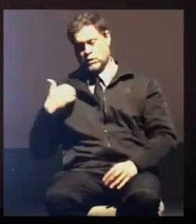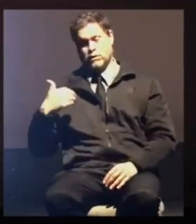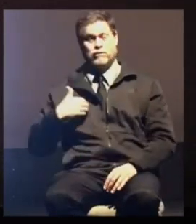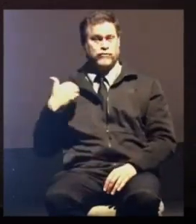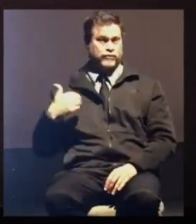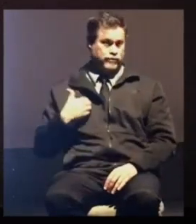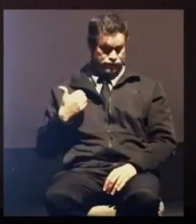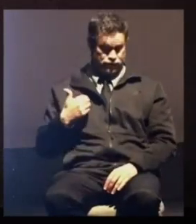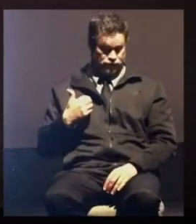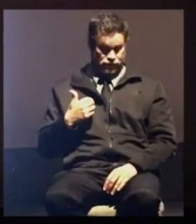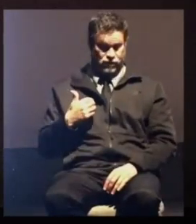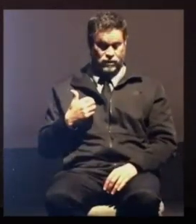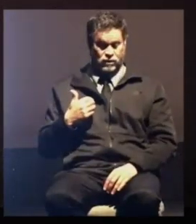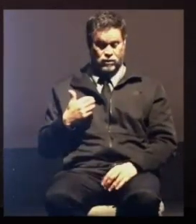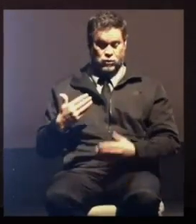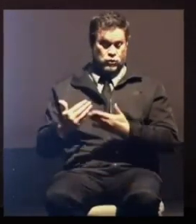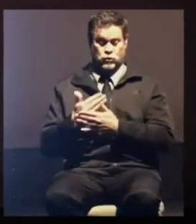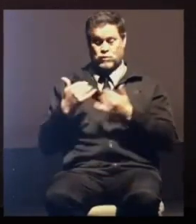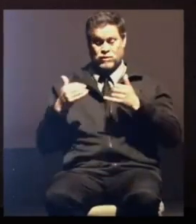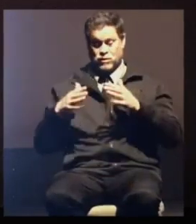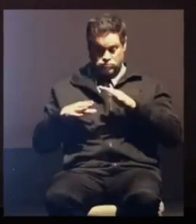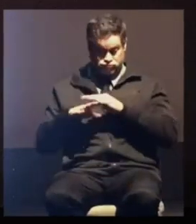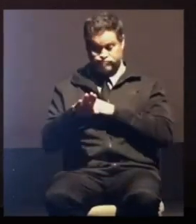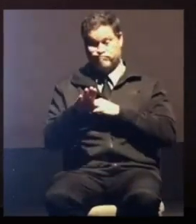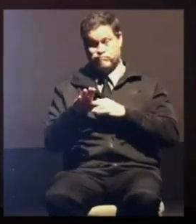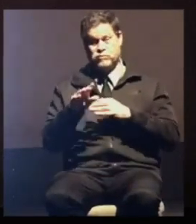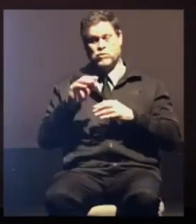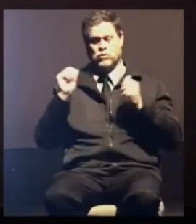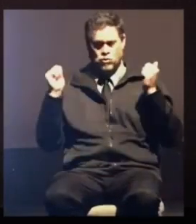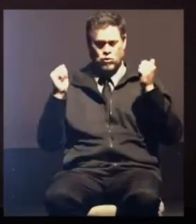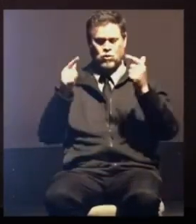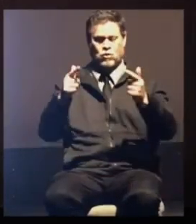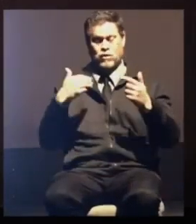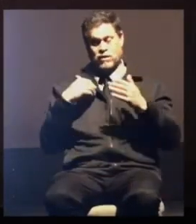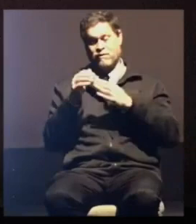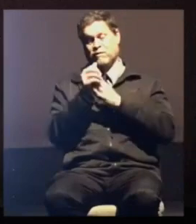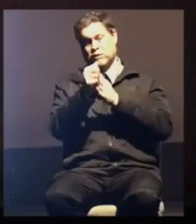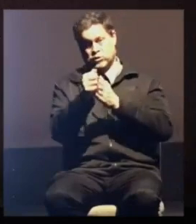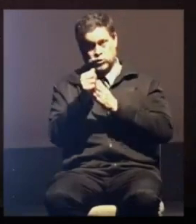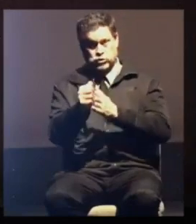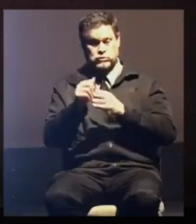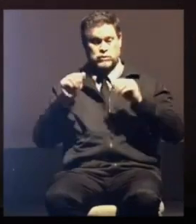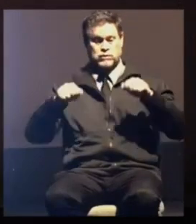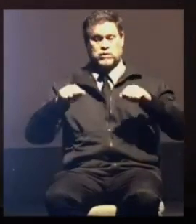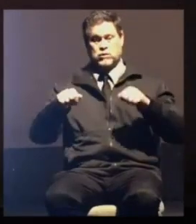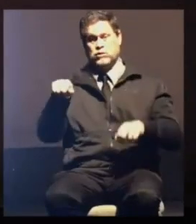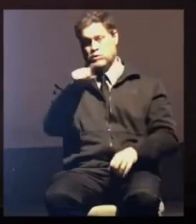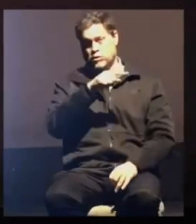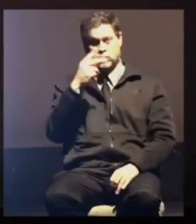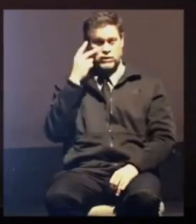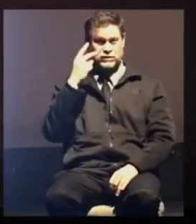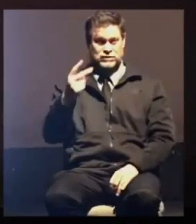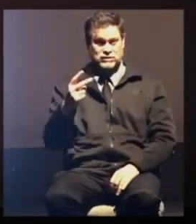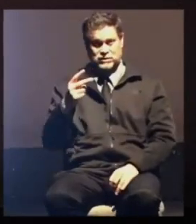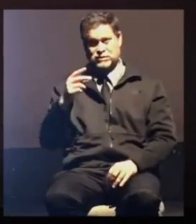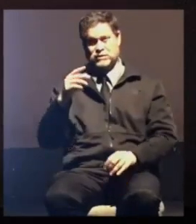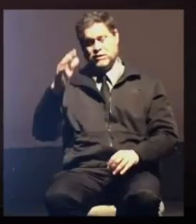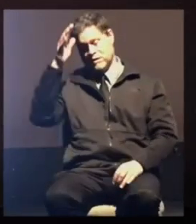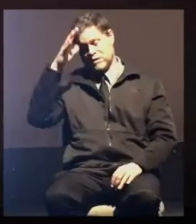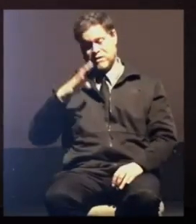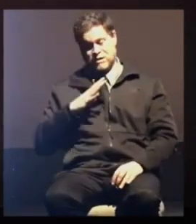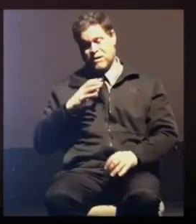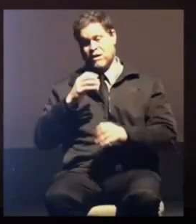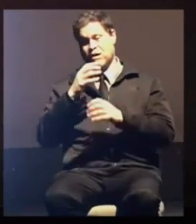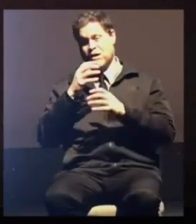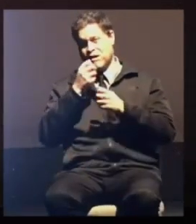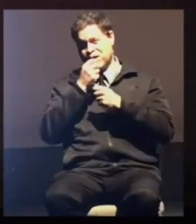You know, everyone has leadership abilities. You all see the guy yelling on the sideline,